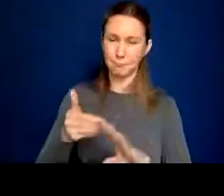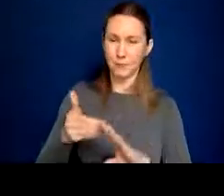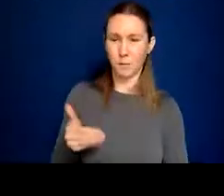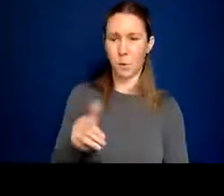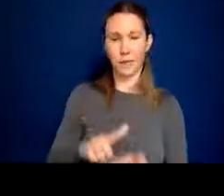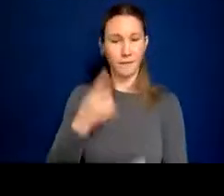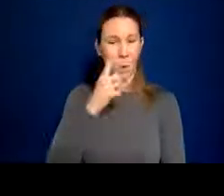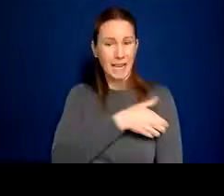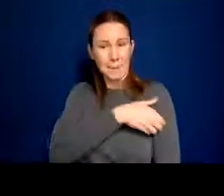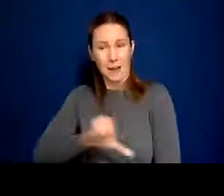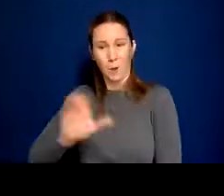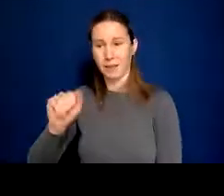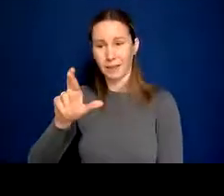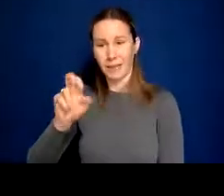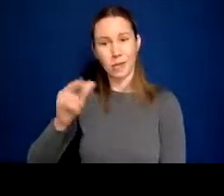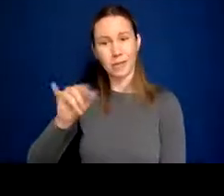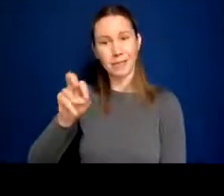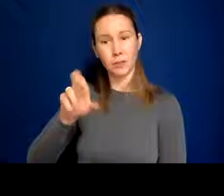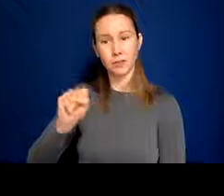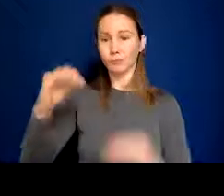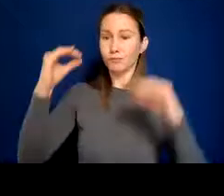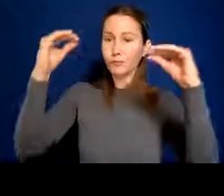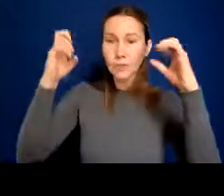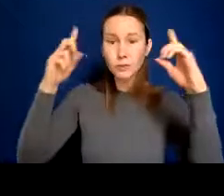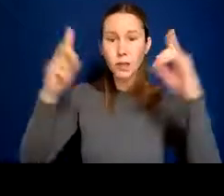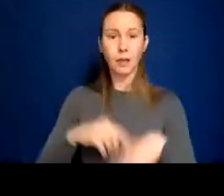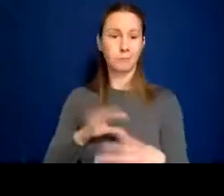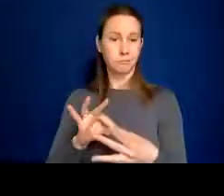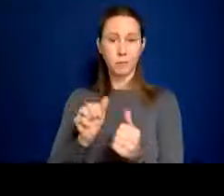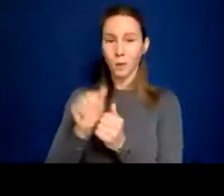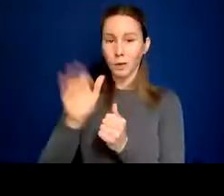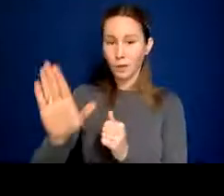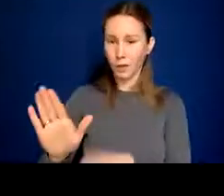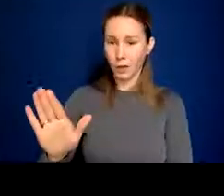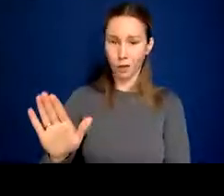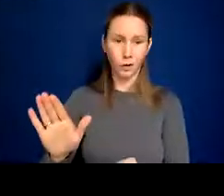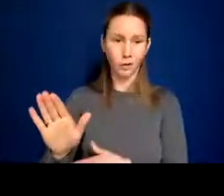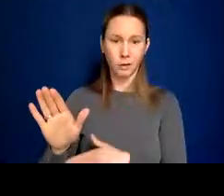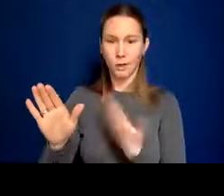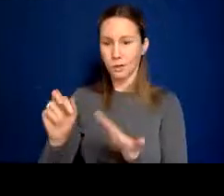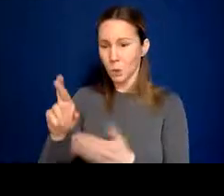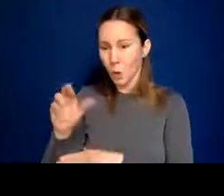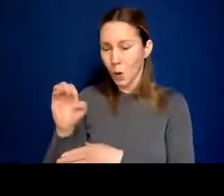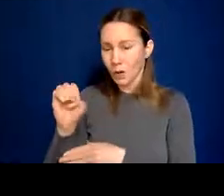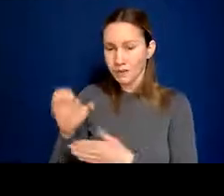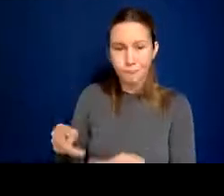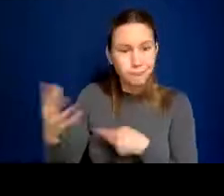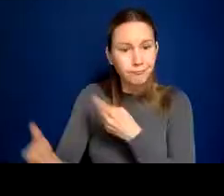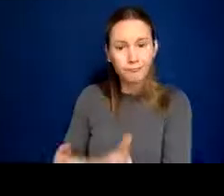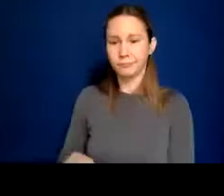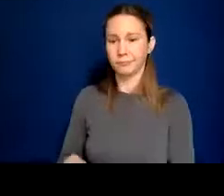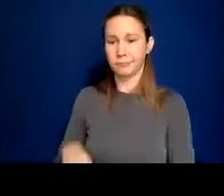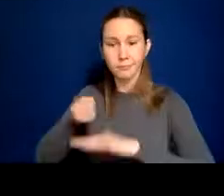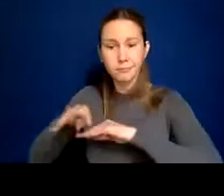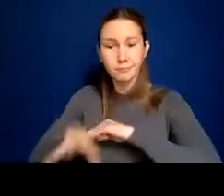empower caregivers, educate, connect with resources, coach, reassure. There's a lot of material out